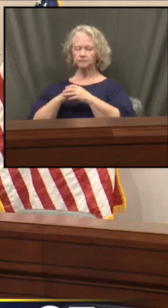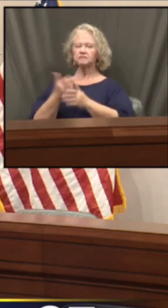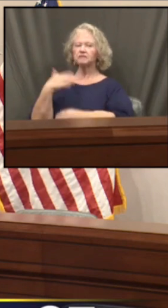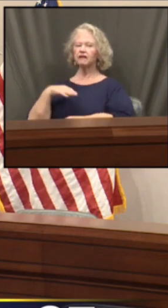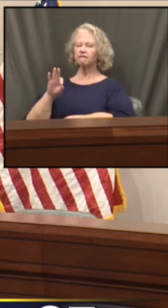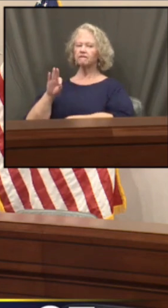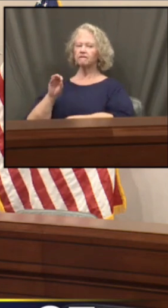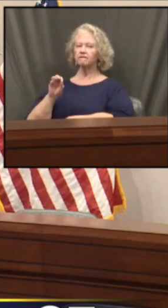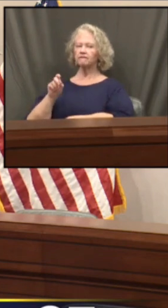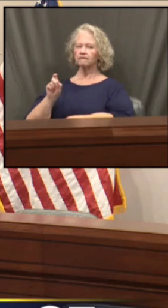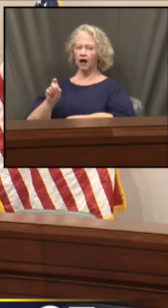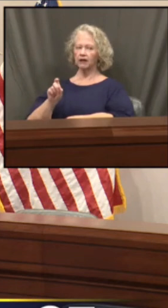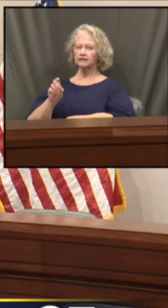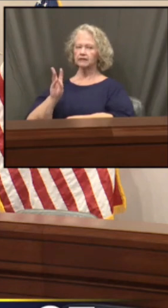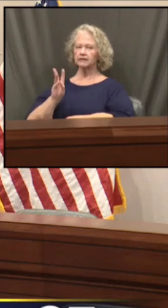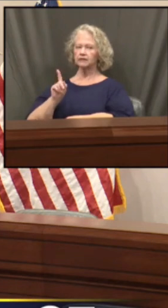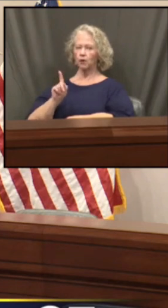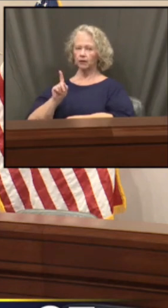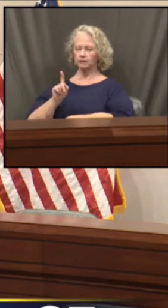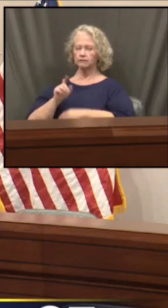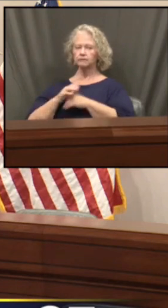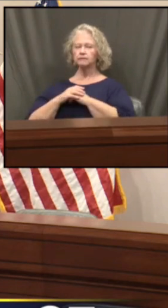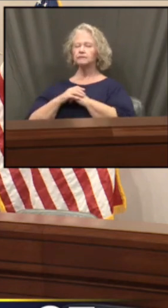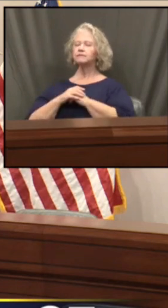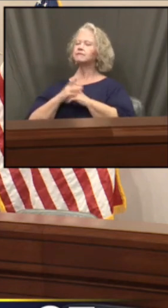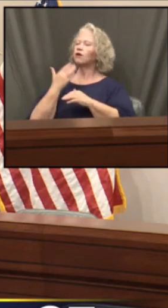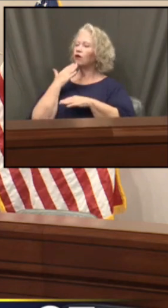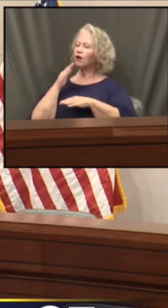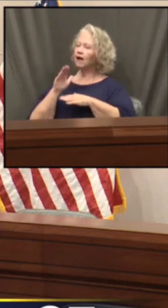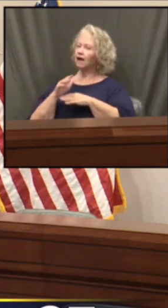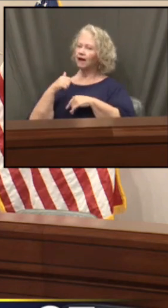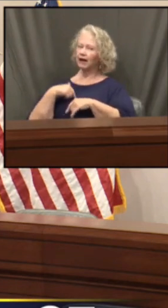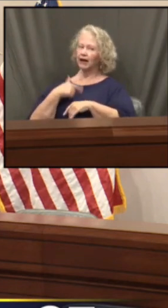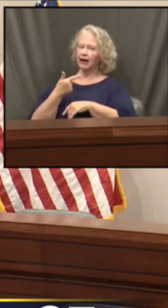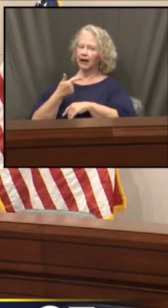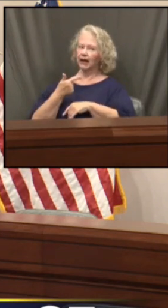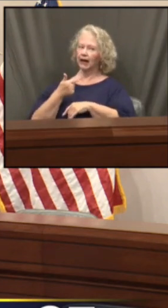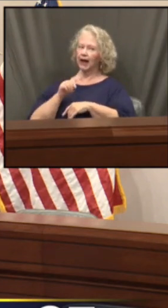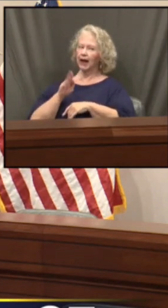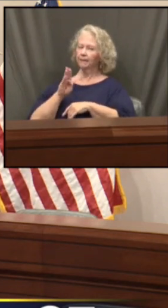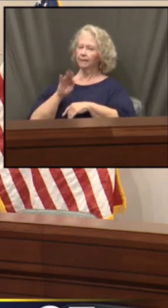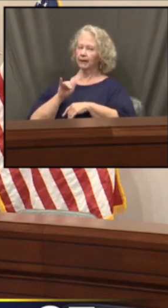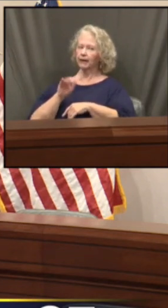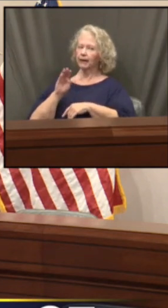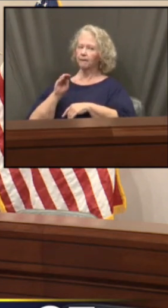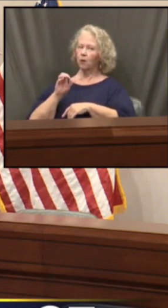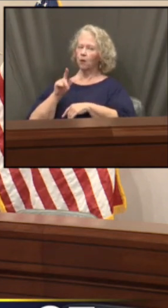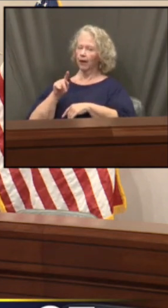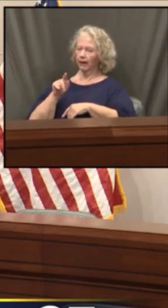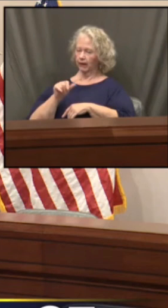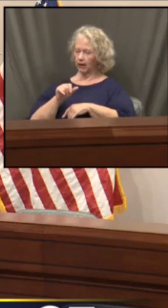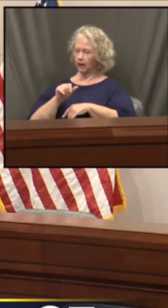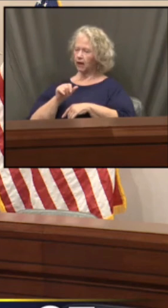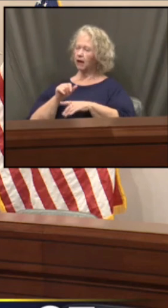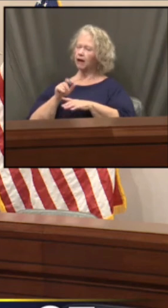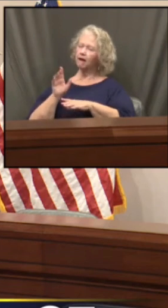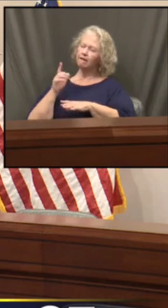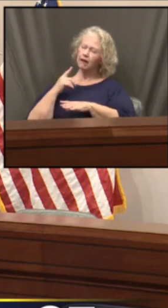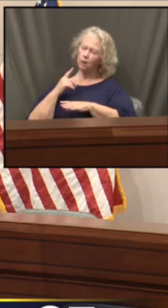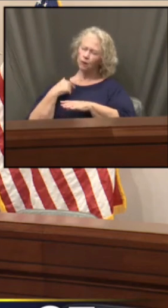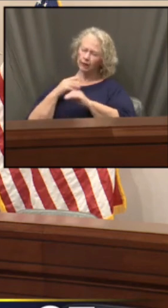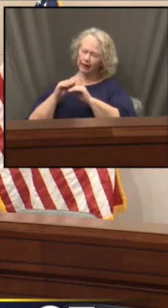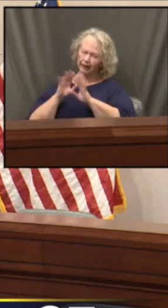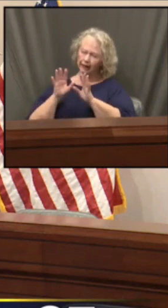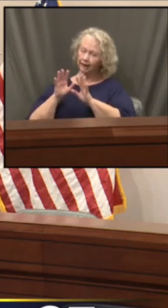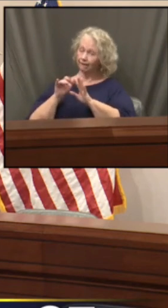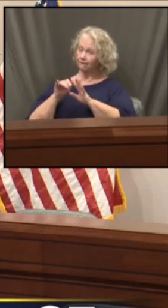Fox 61. Good afternoon. This is Gabby Molina with Fox 61. Just to clarify, for those that have the